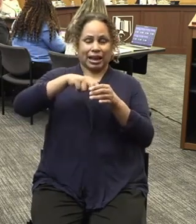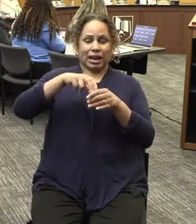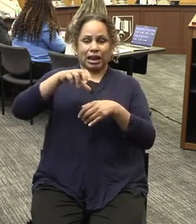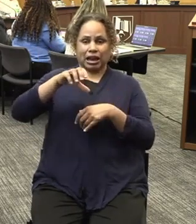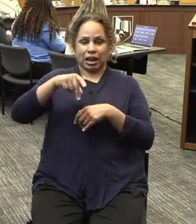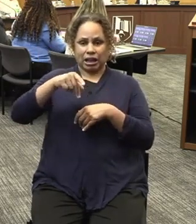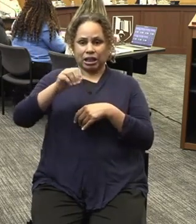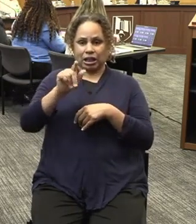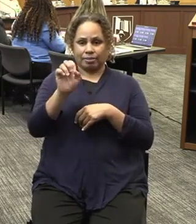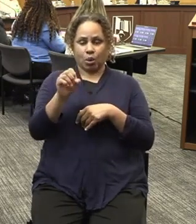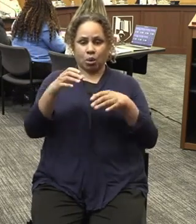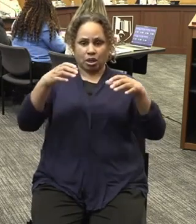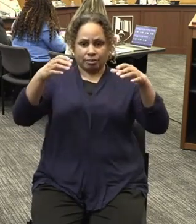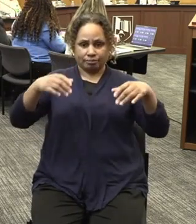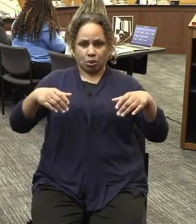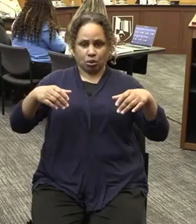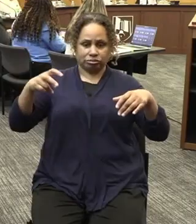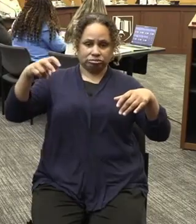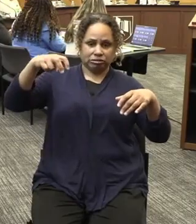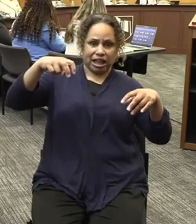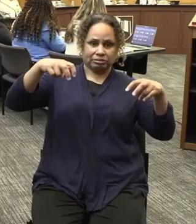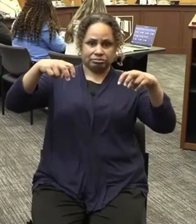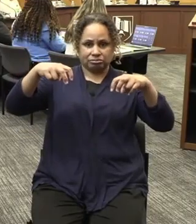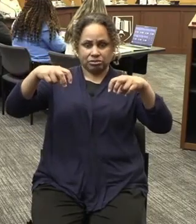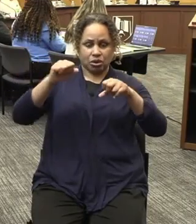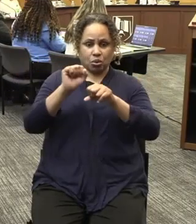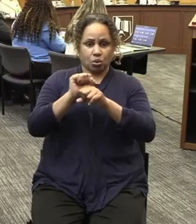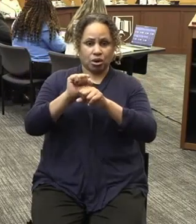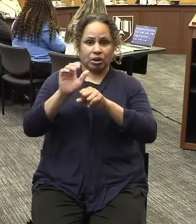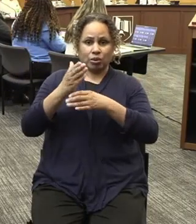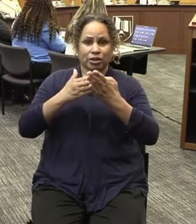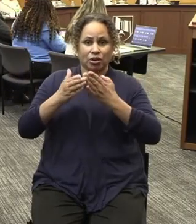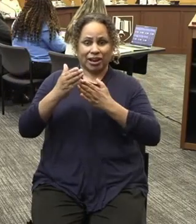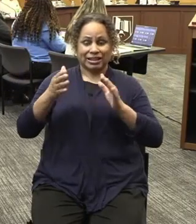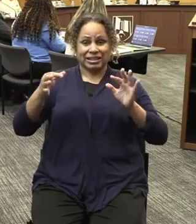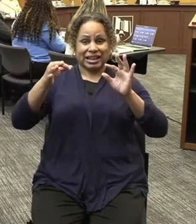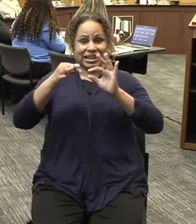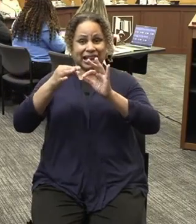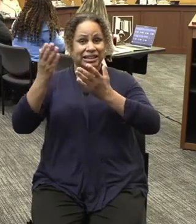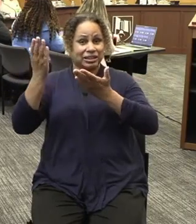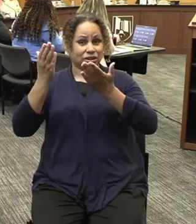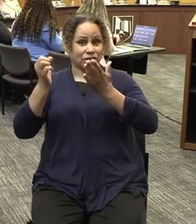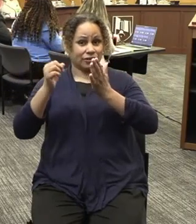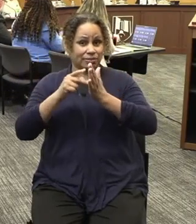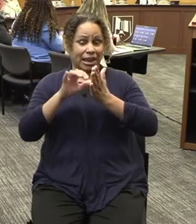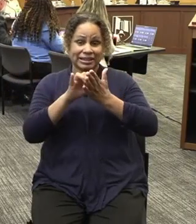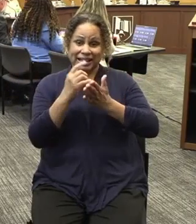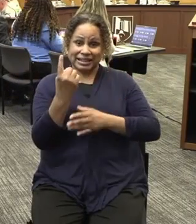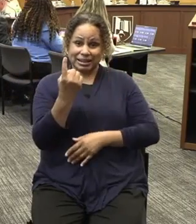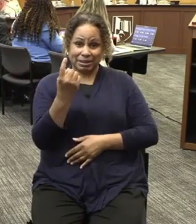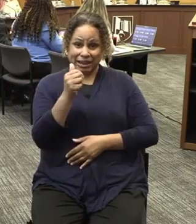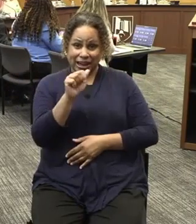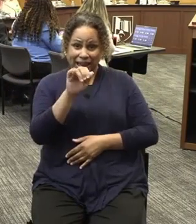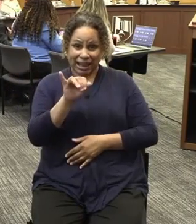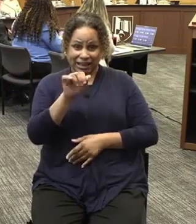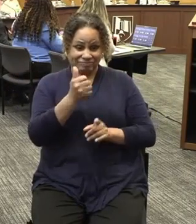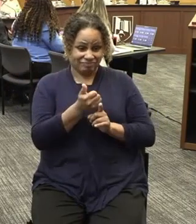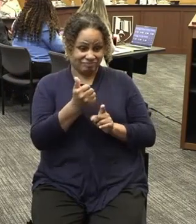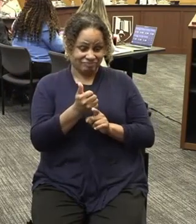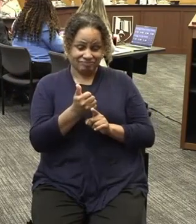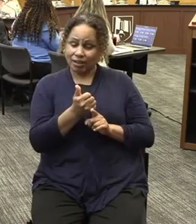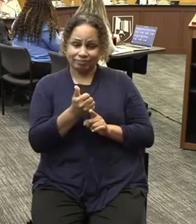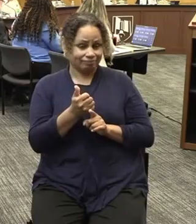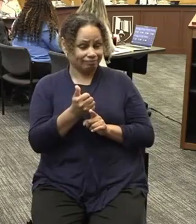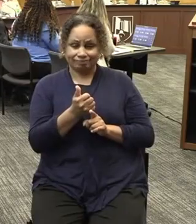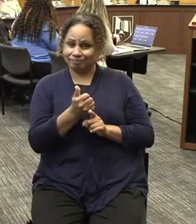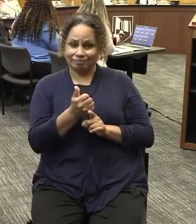working with their hands, connecting the service back. This is something AI cannot do. So we'll have to stay